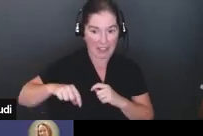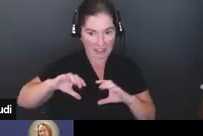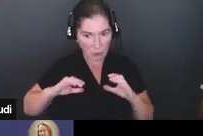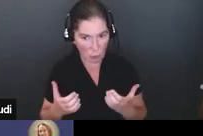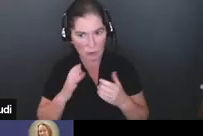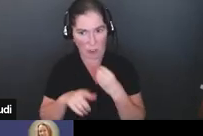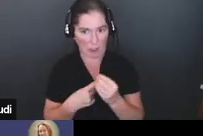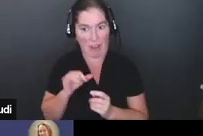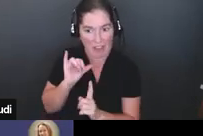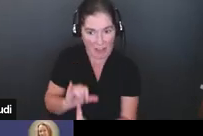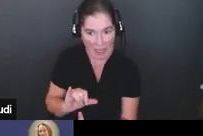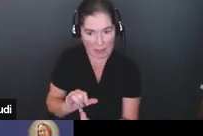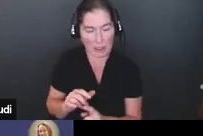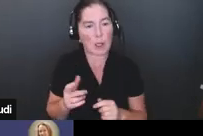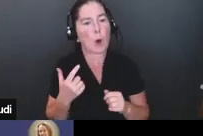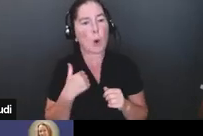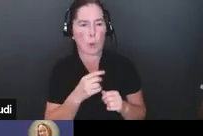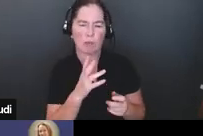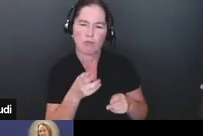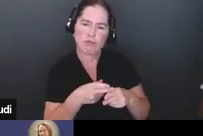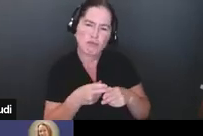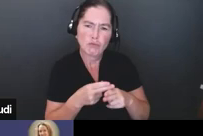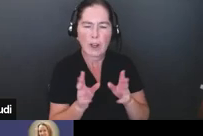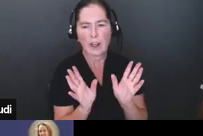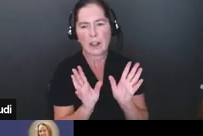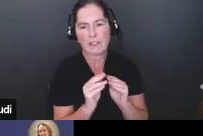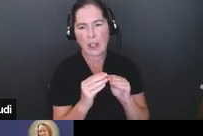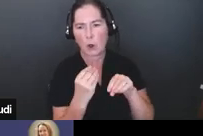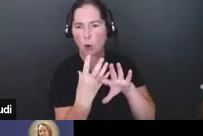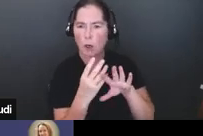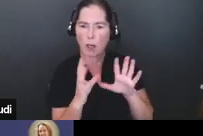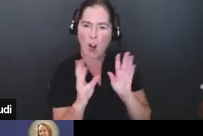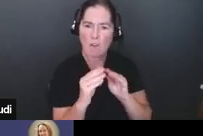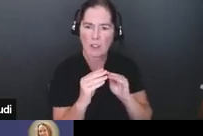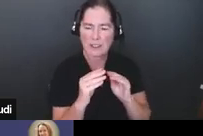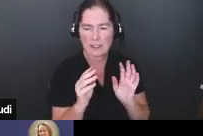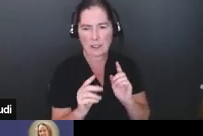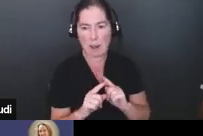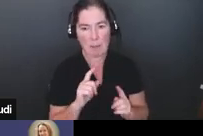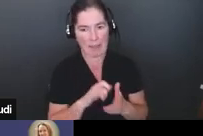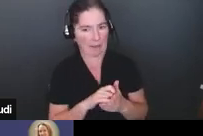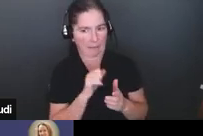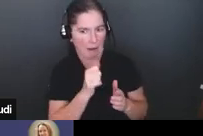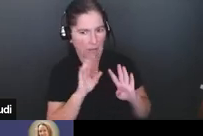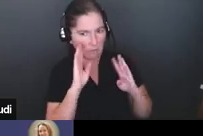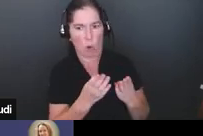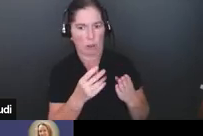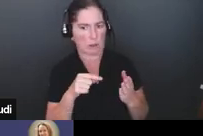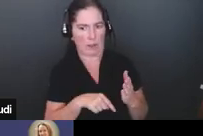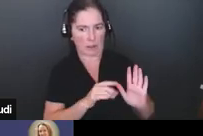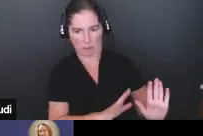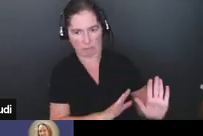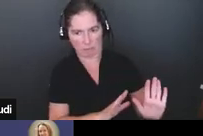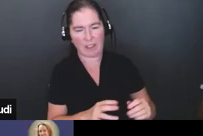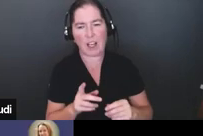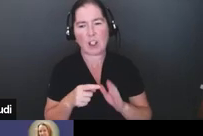do a slight thing about the video conferencing, but that is not the agenda for this course. So we are just going to show